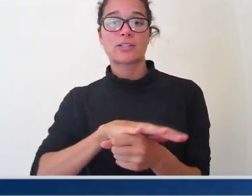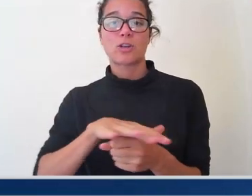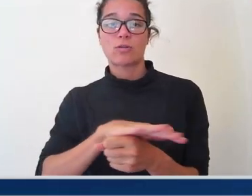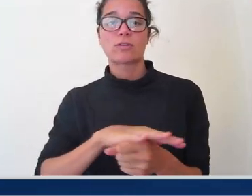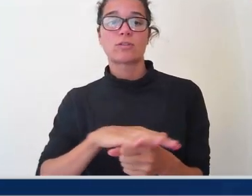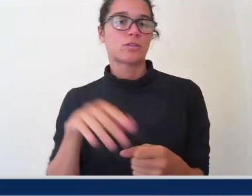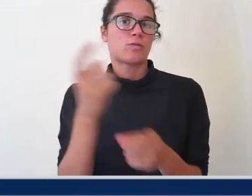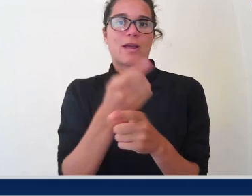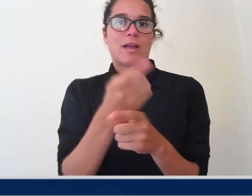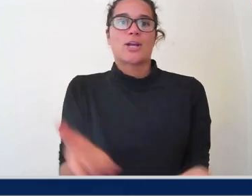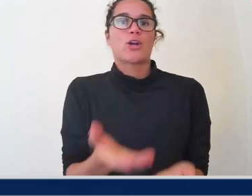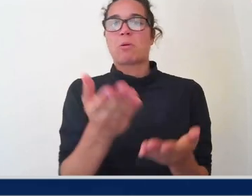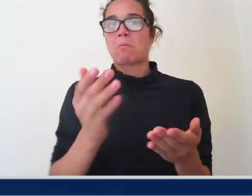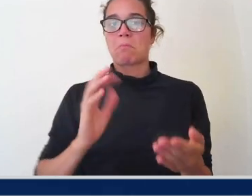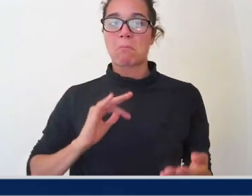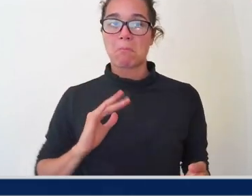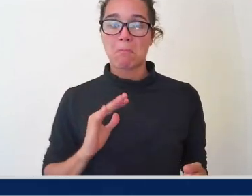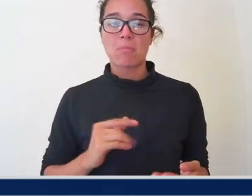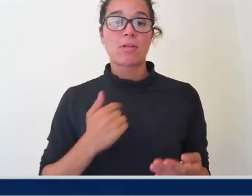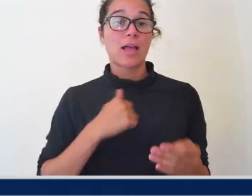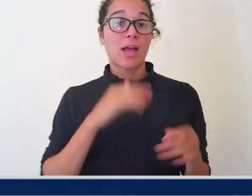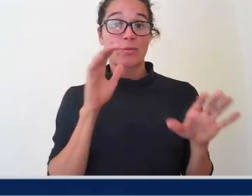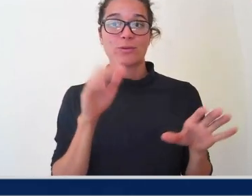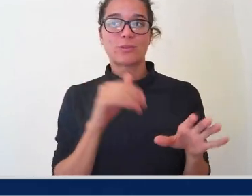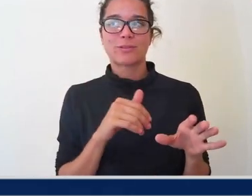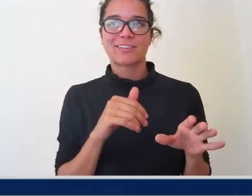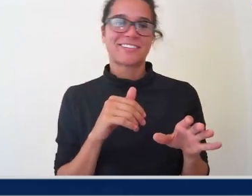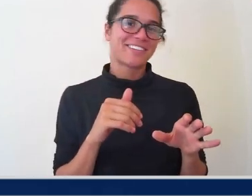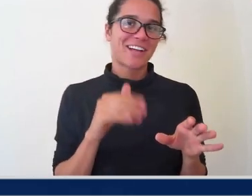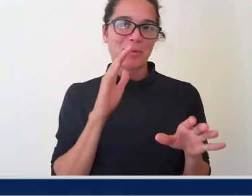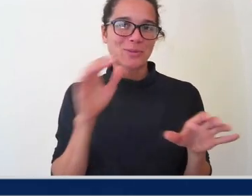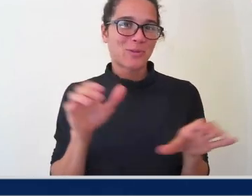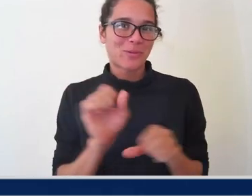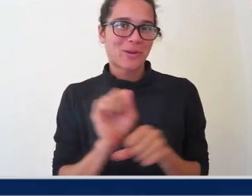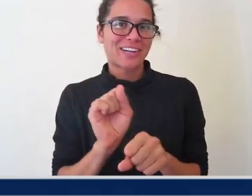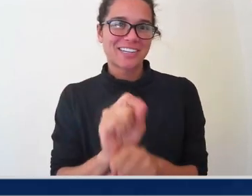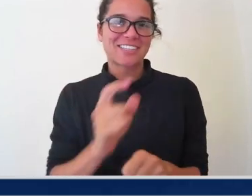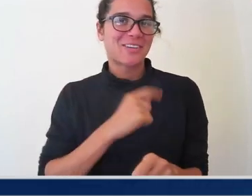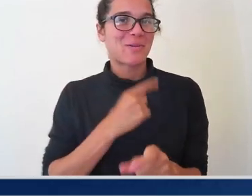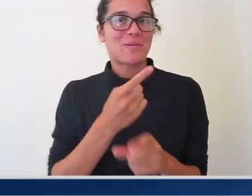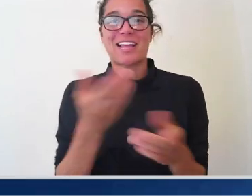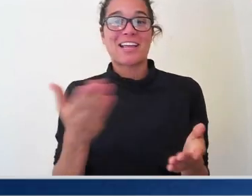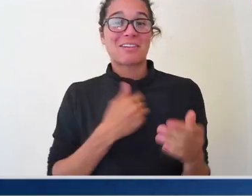Yes. I'll do the unspoken. it's right here. Interesting. Okay.